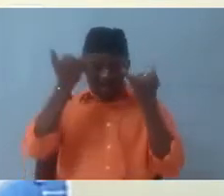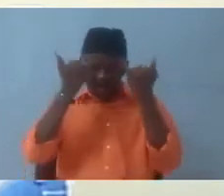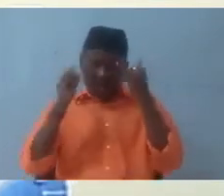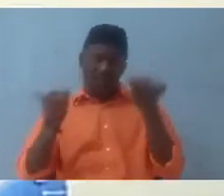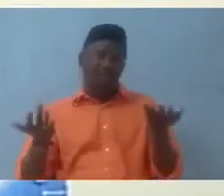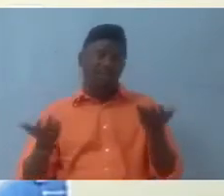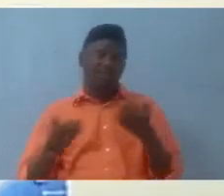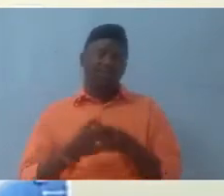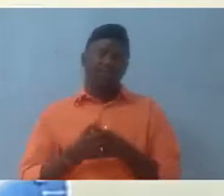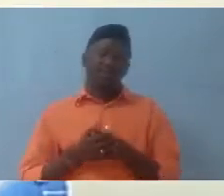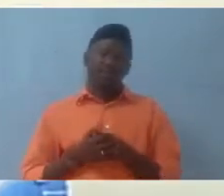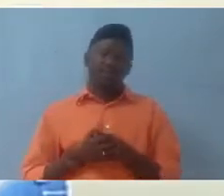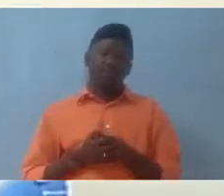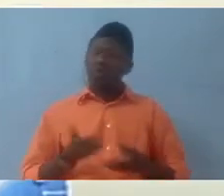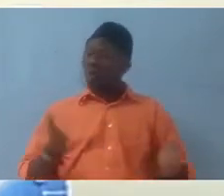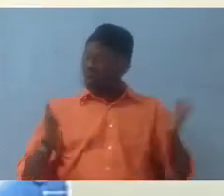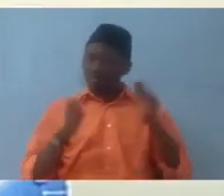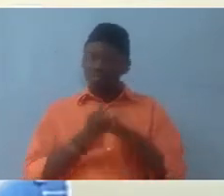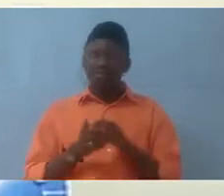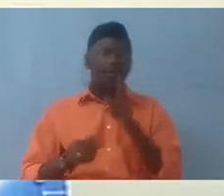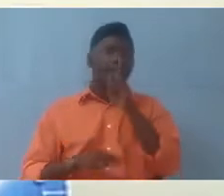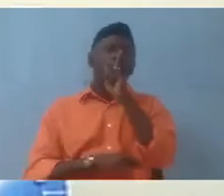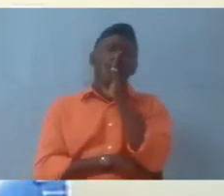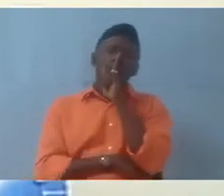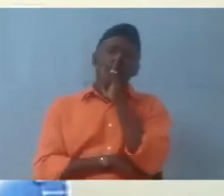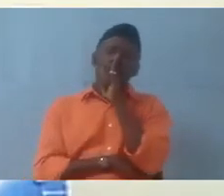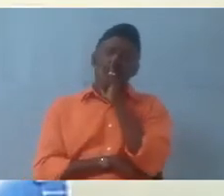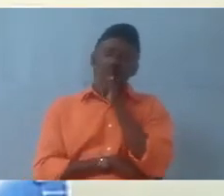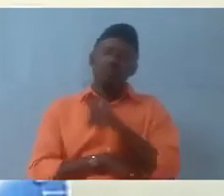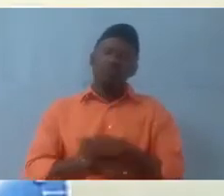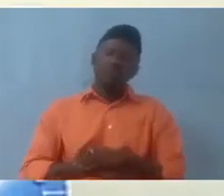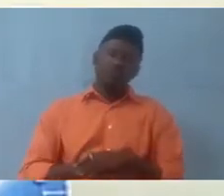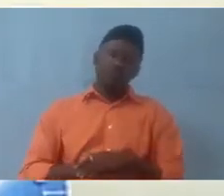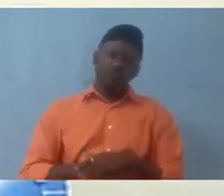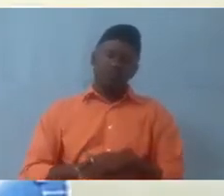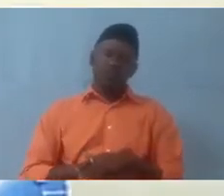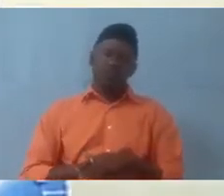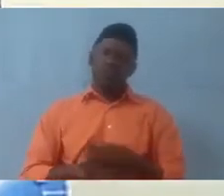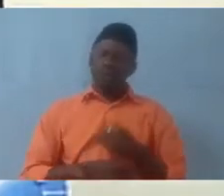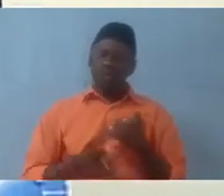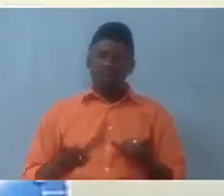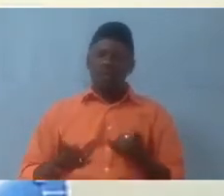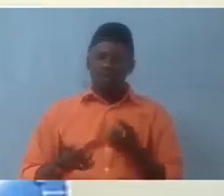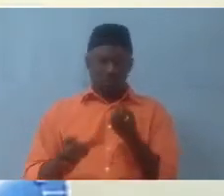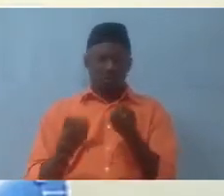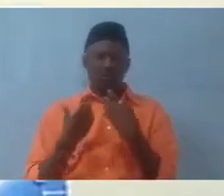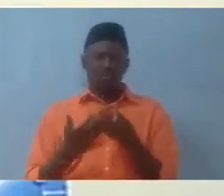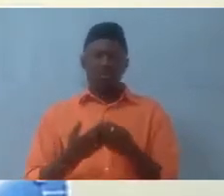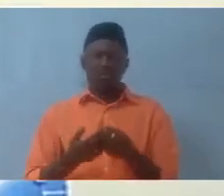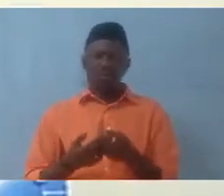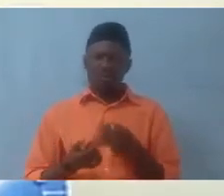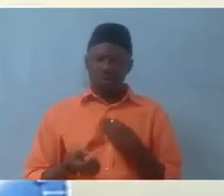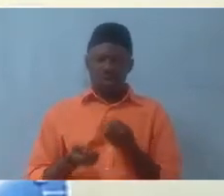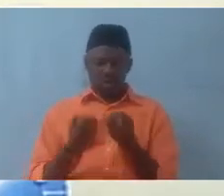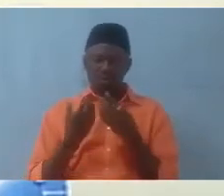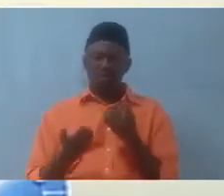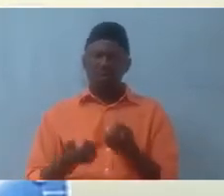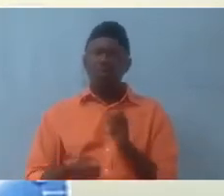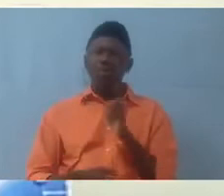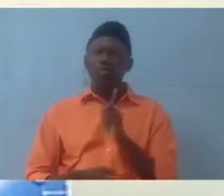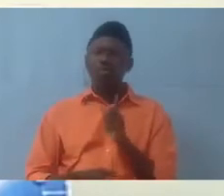So I was still keeping quiet. And he said to me that, well, tell me what your opinion is as to the law